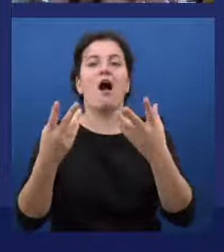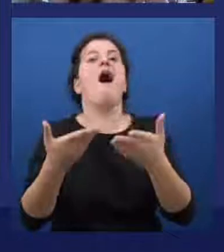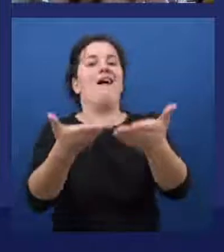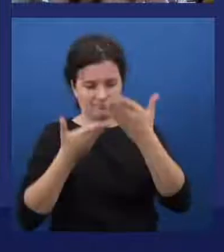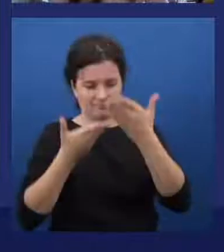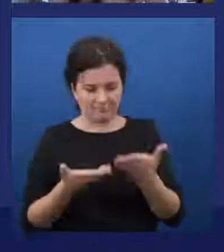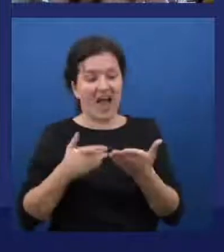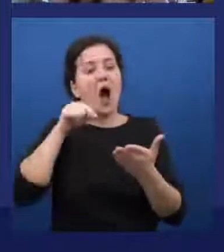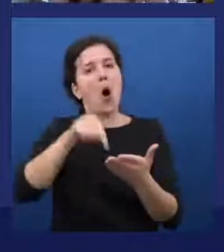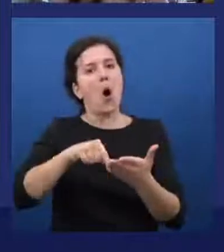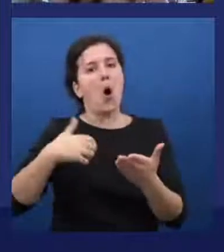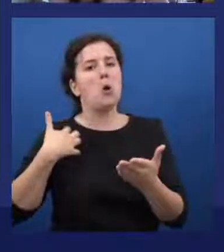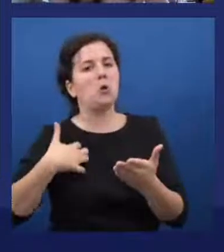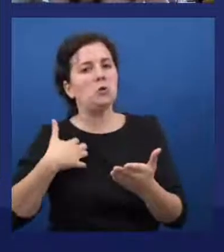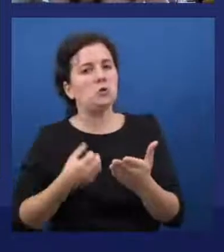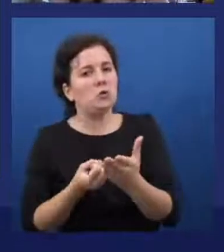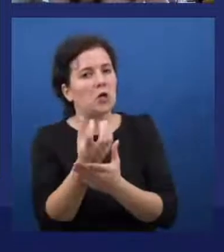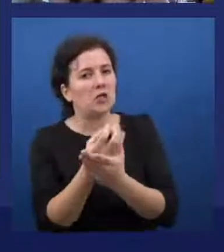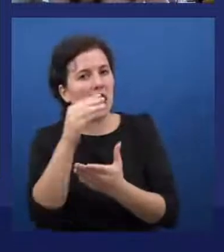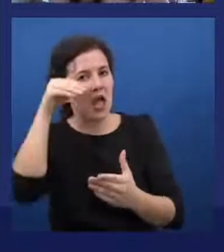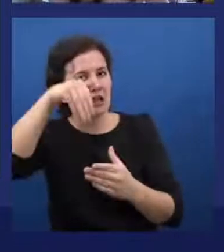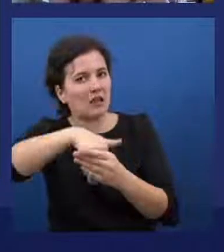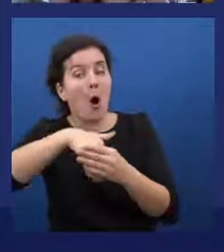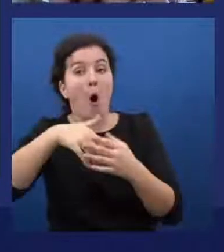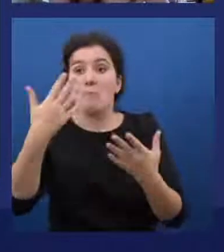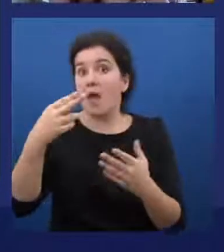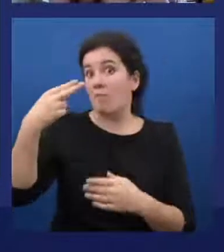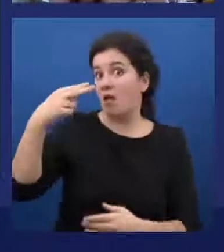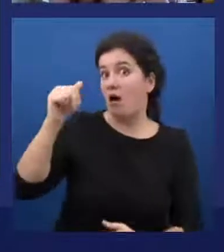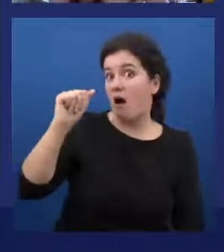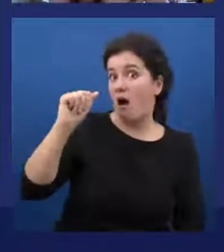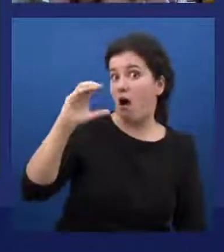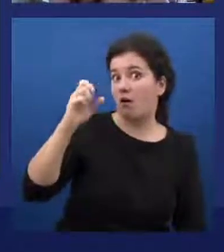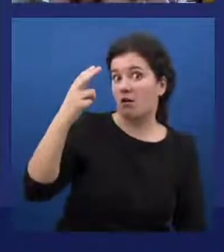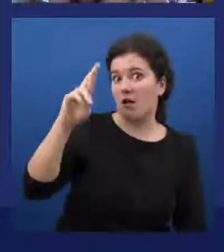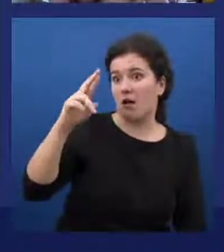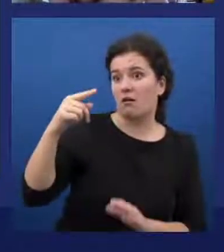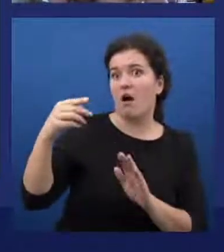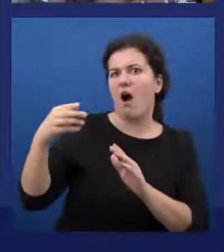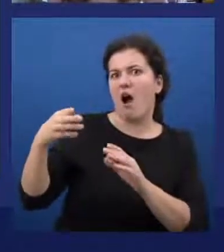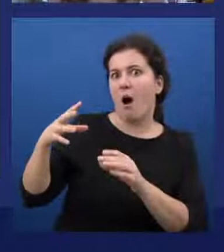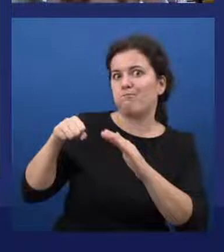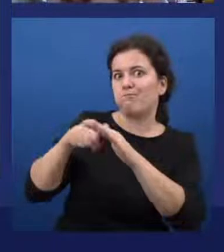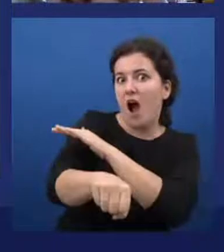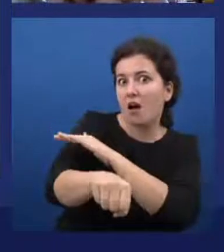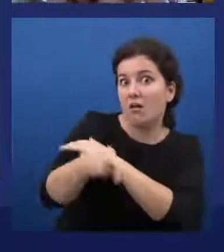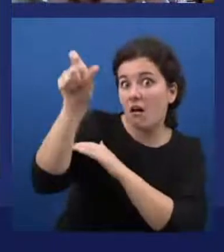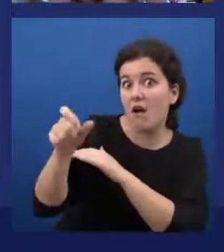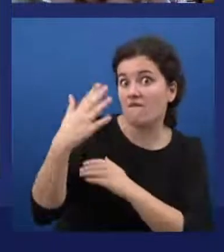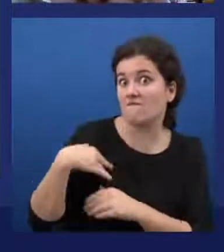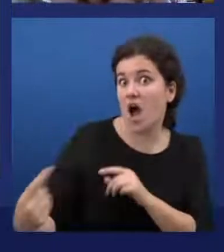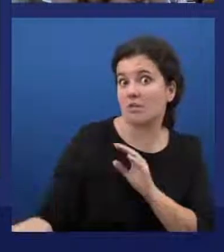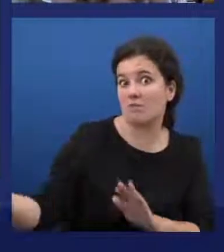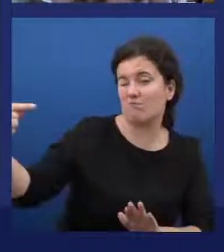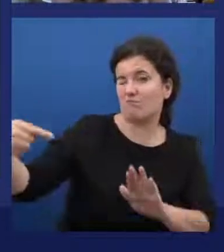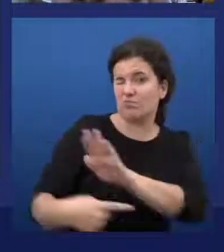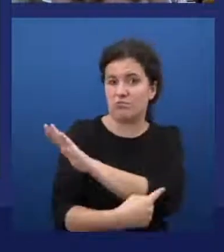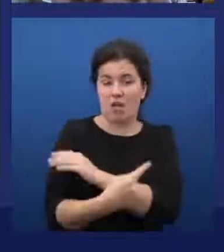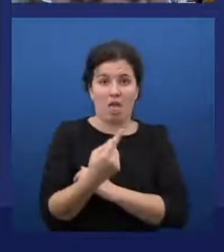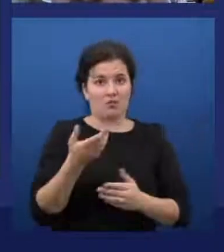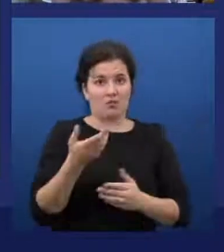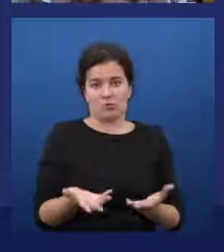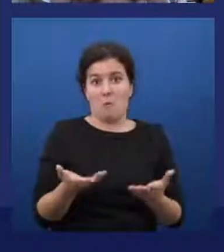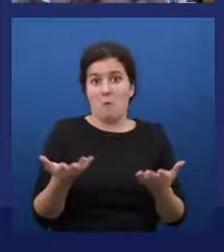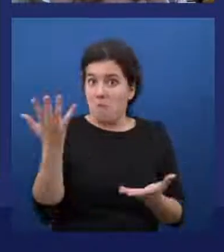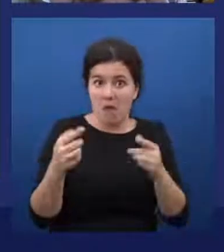probably maybe a hacker trying to break in or something like that? Yeah, it's totally up to you. If your